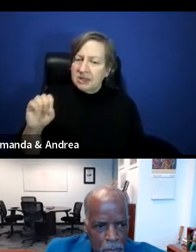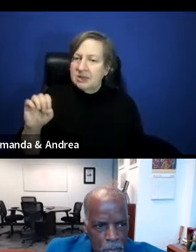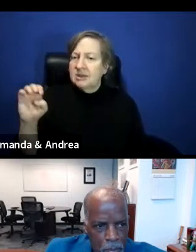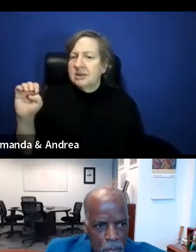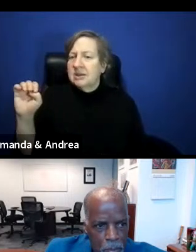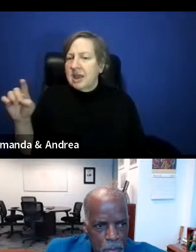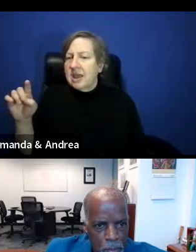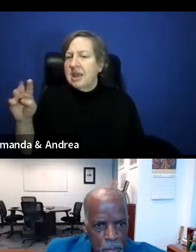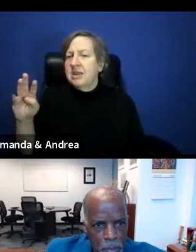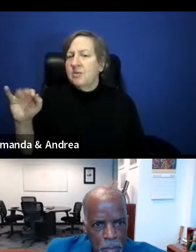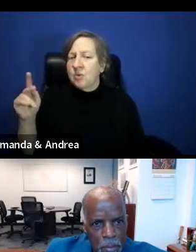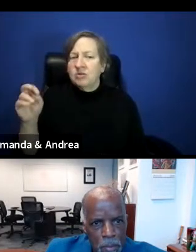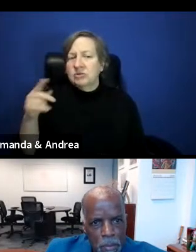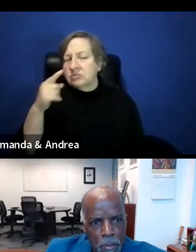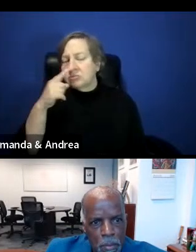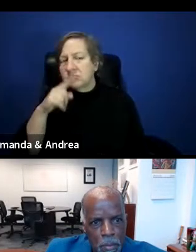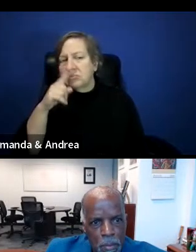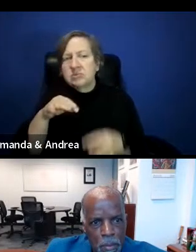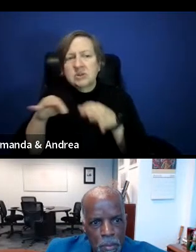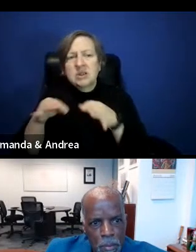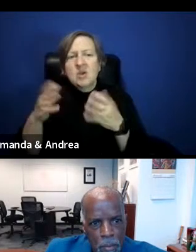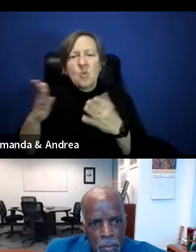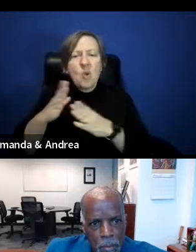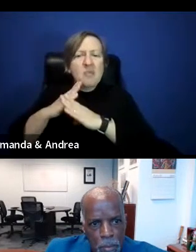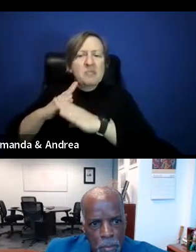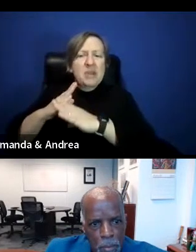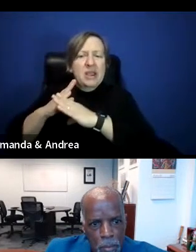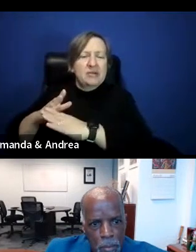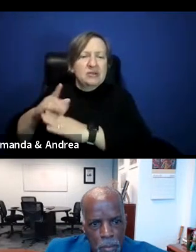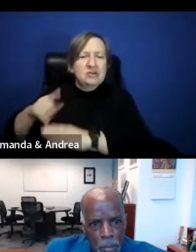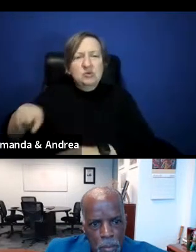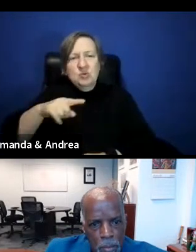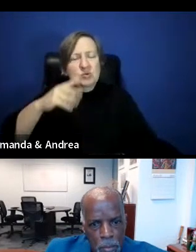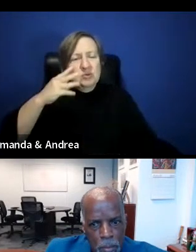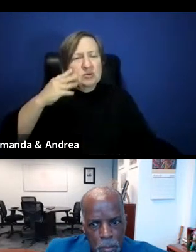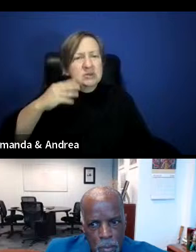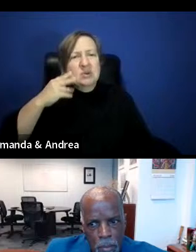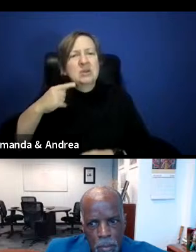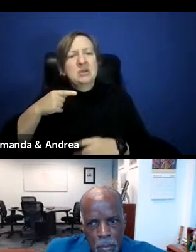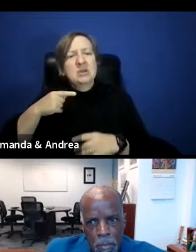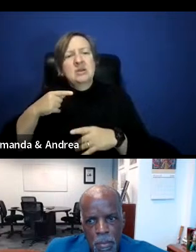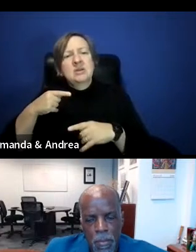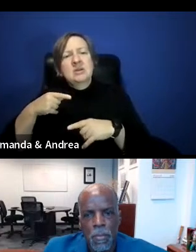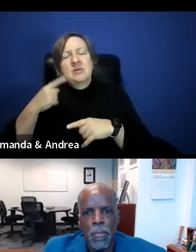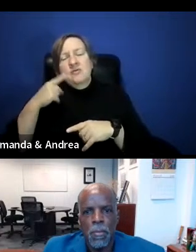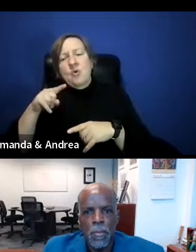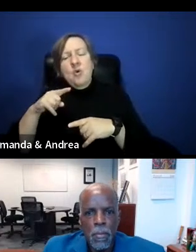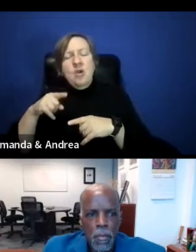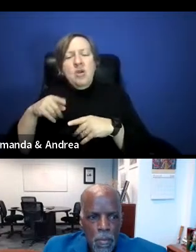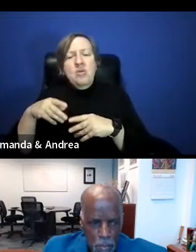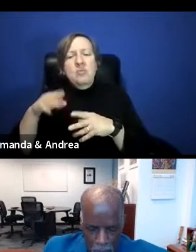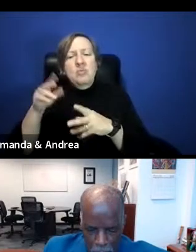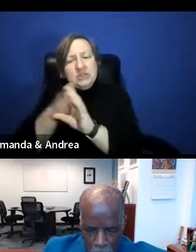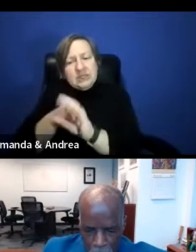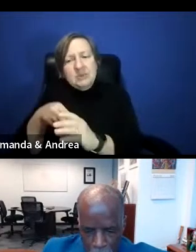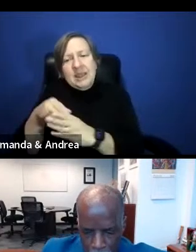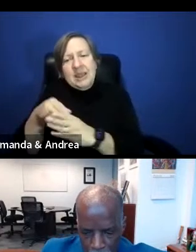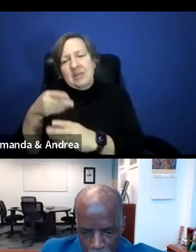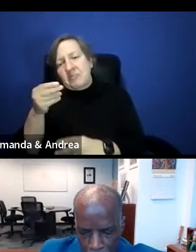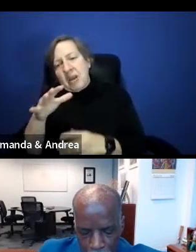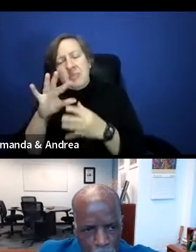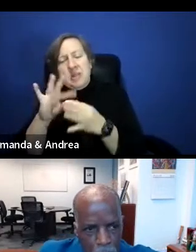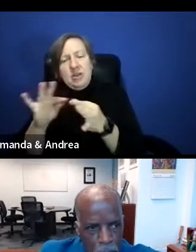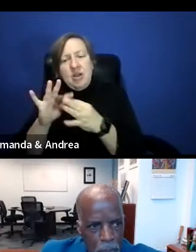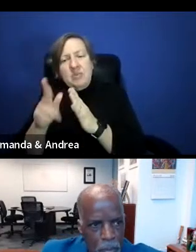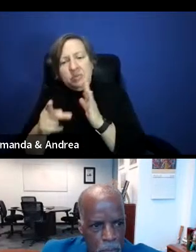some of the barriers that equity priority communities face in participating in the public comment periods? I will first turn